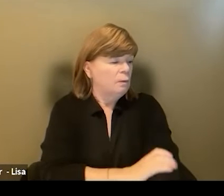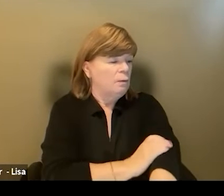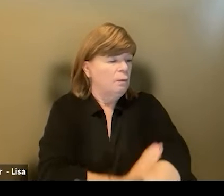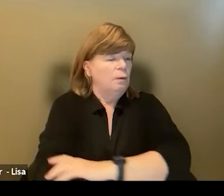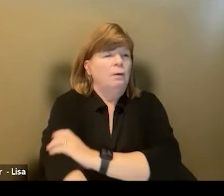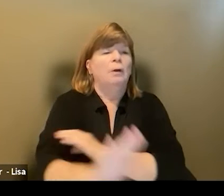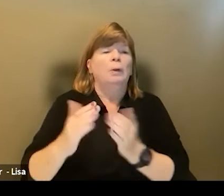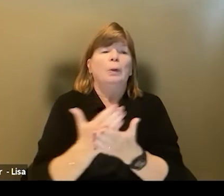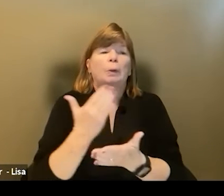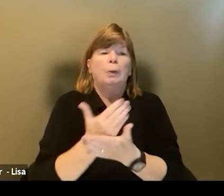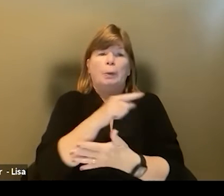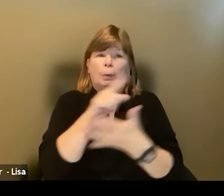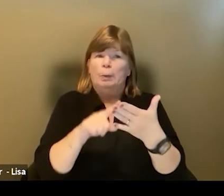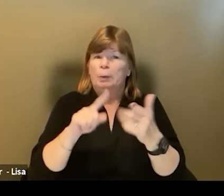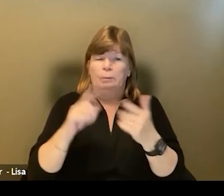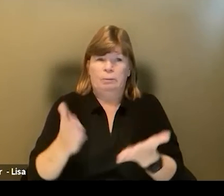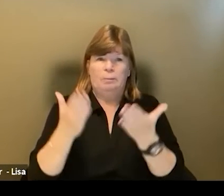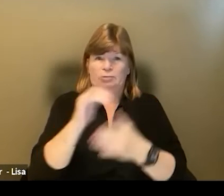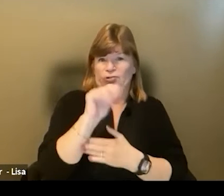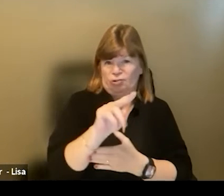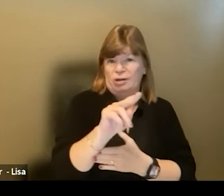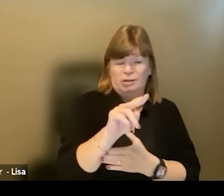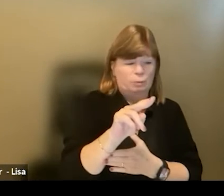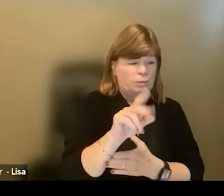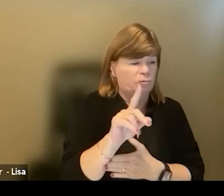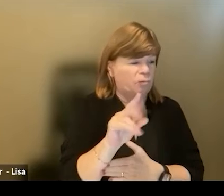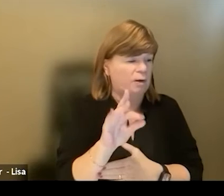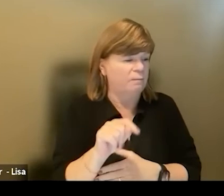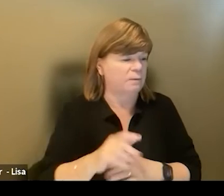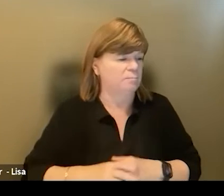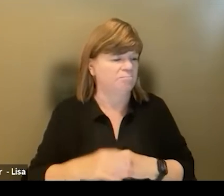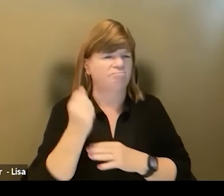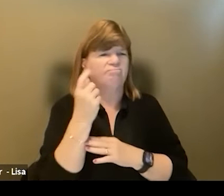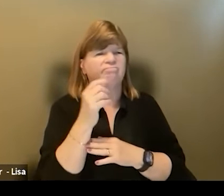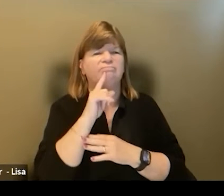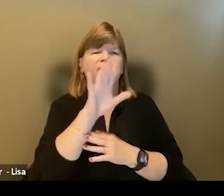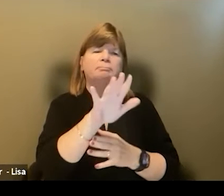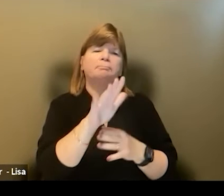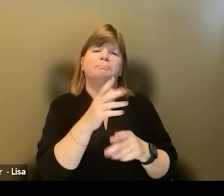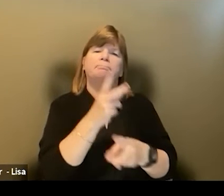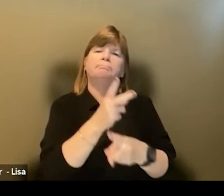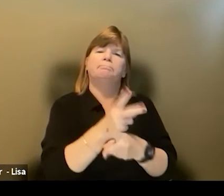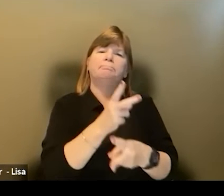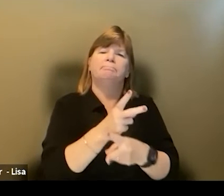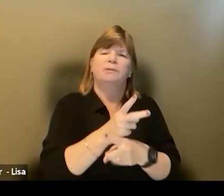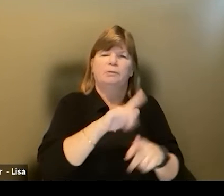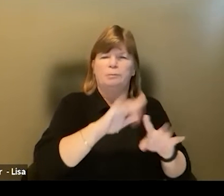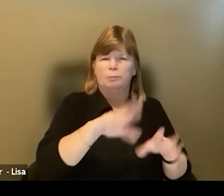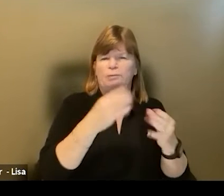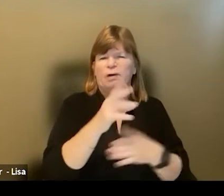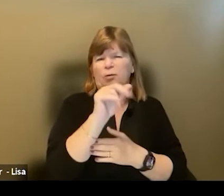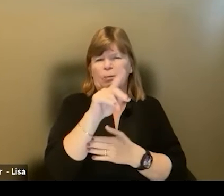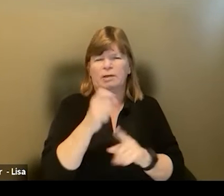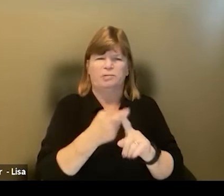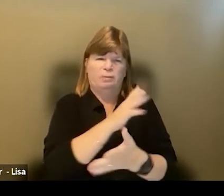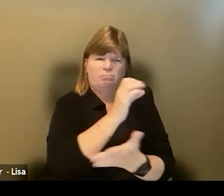new items that are being proposed in the January waiver amendment draft, again, it's the maintaining of the provider rates as approved by